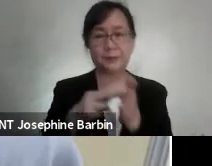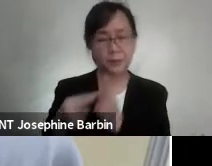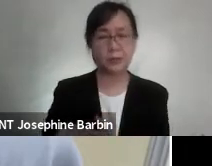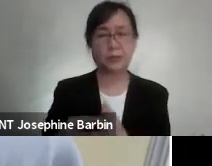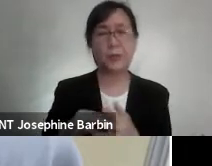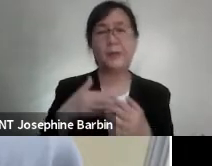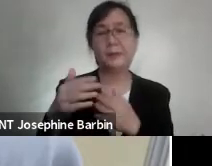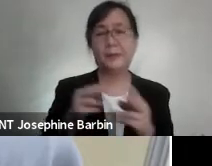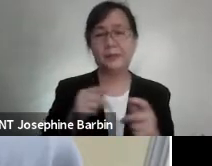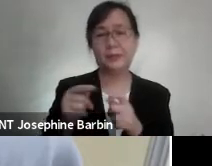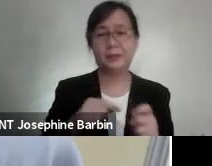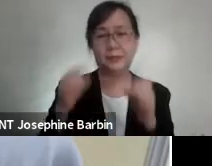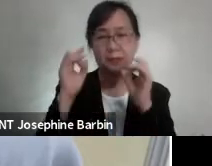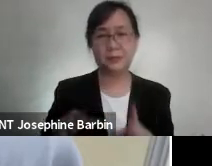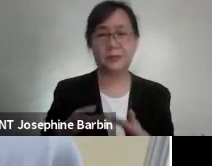risks.